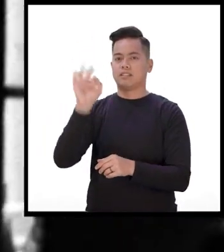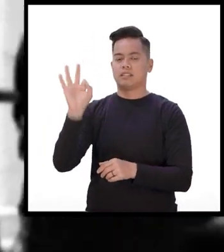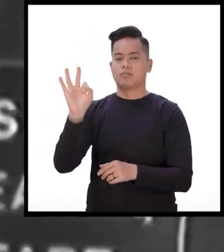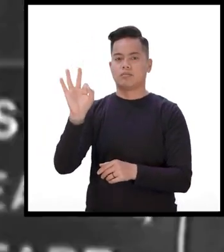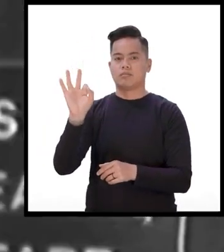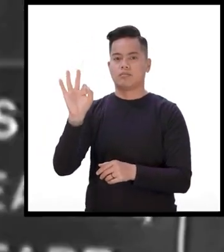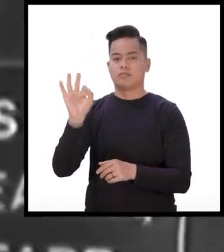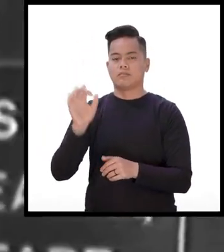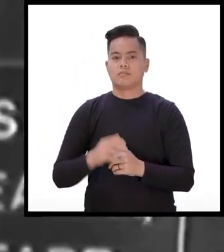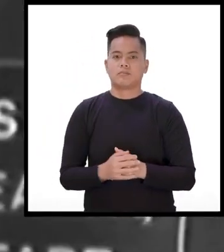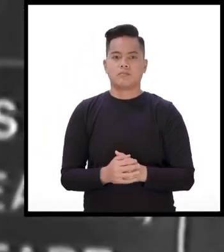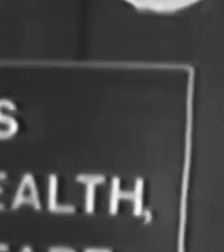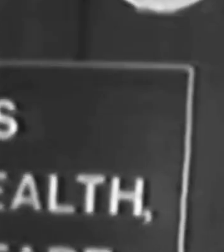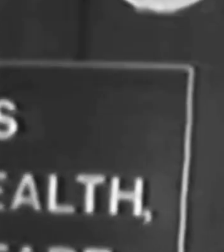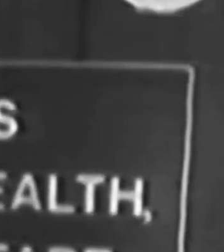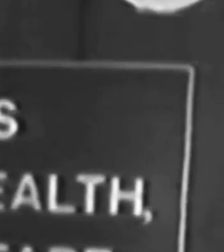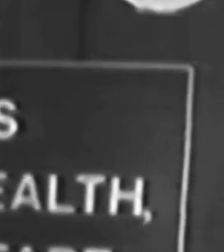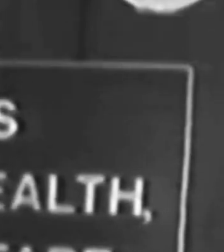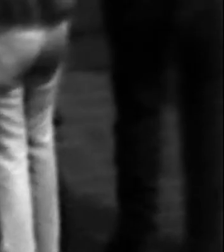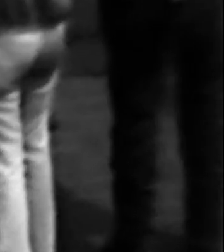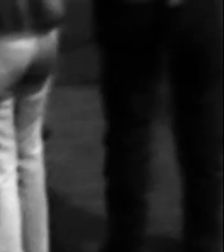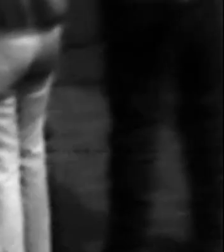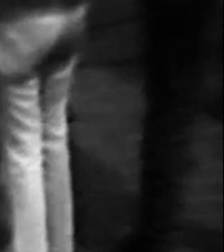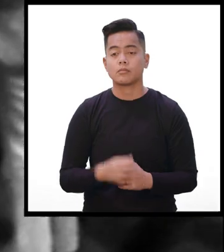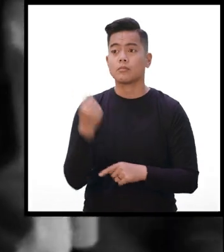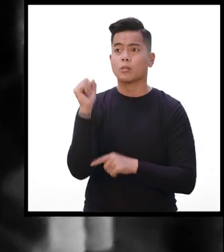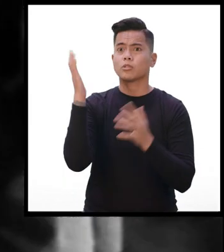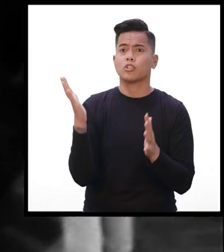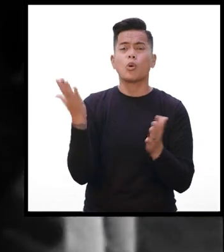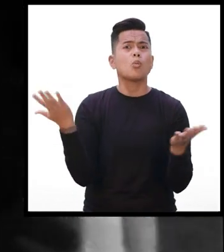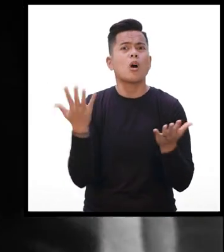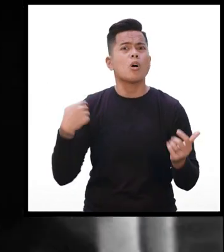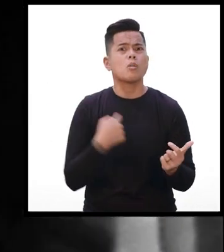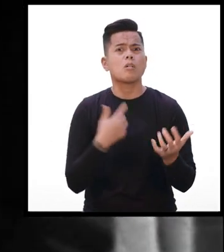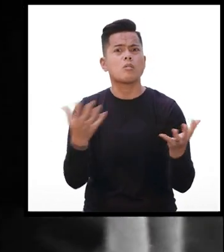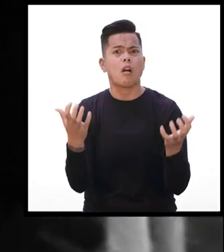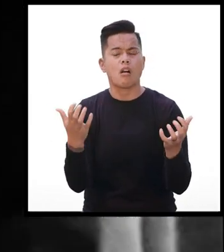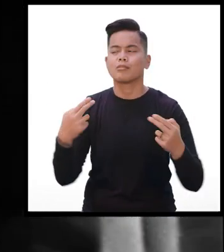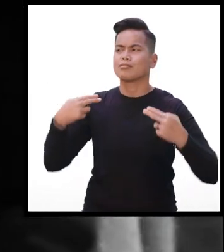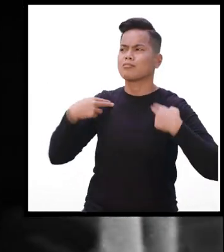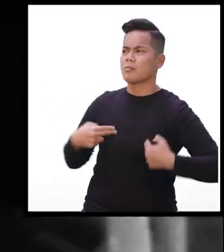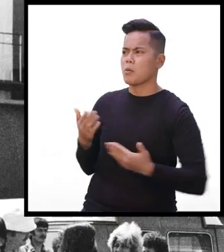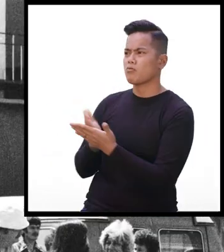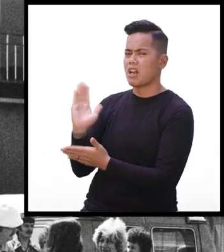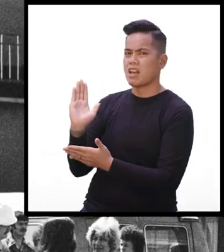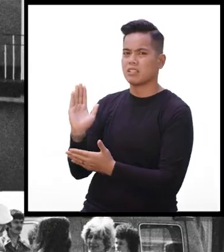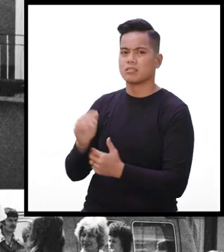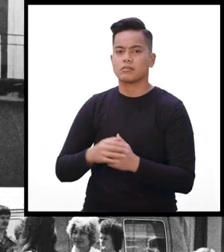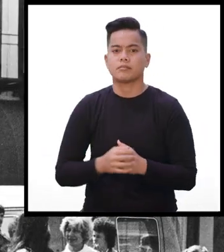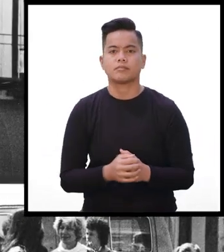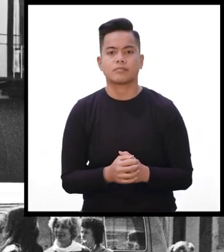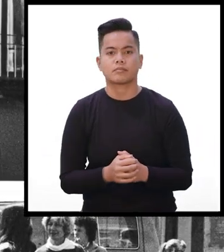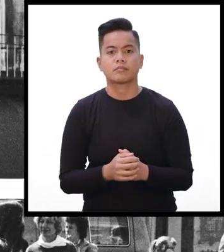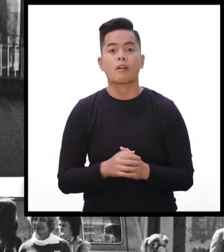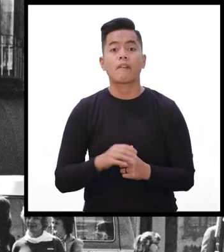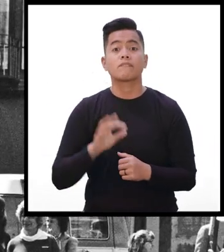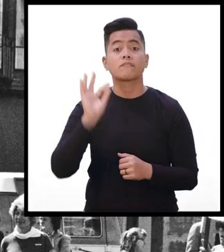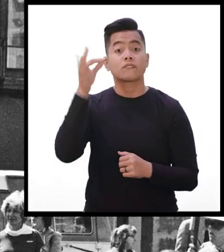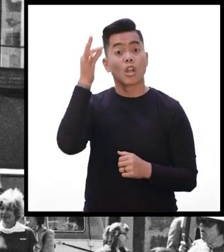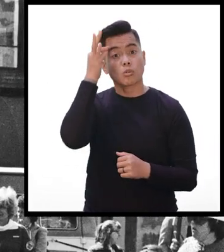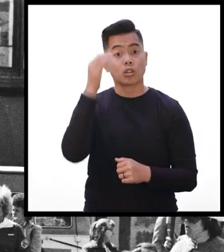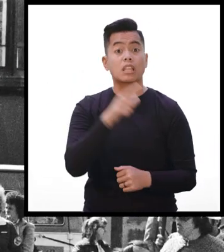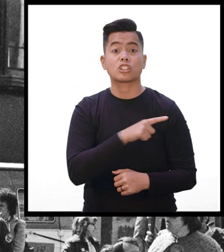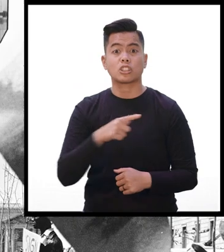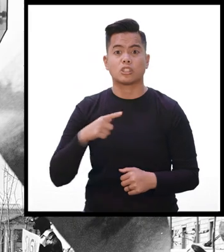building in San Francisco. Crowds and protest signs. What do we want? Human rights! Federal legislation,